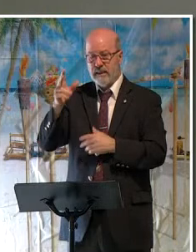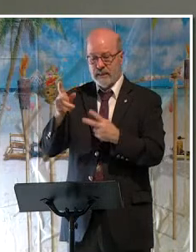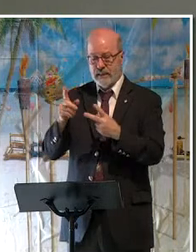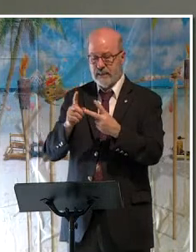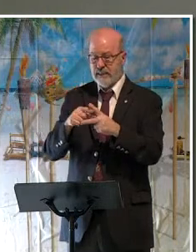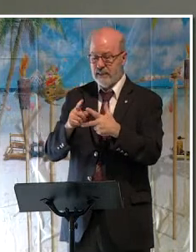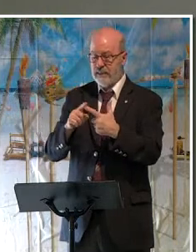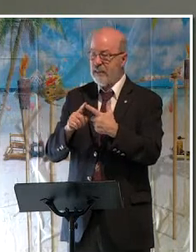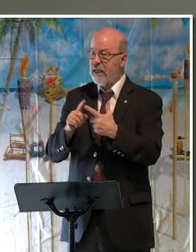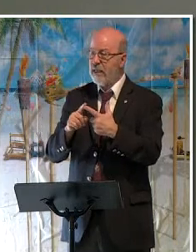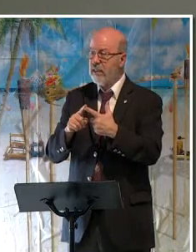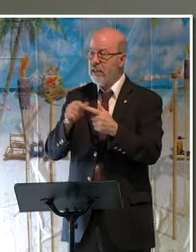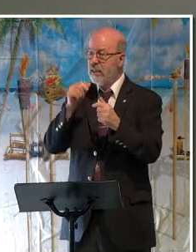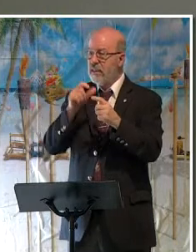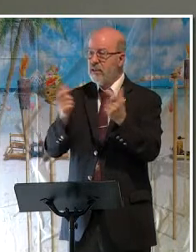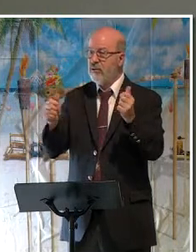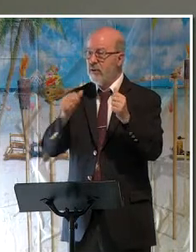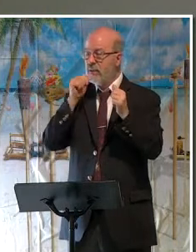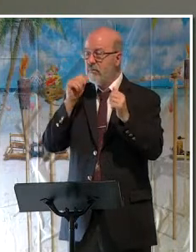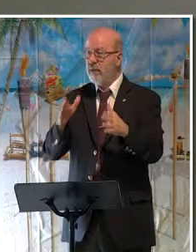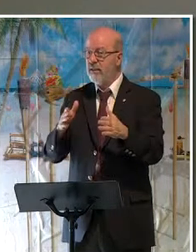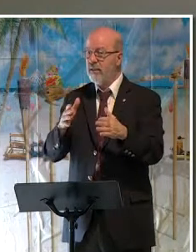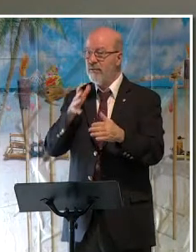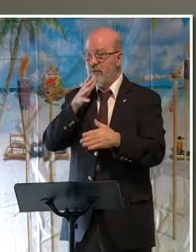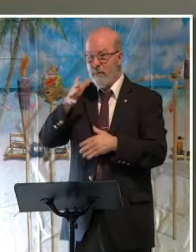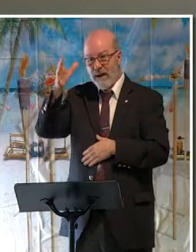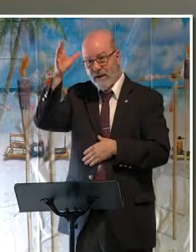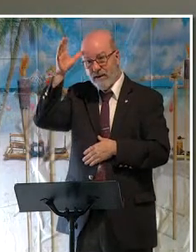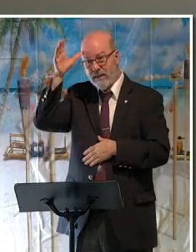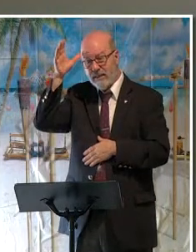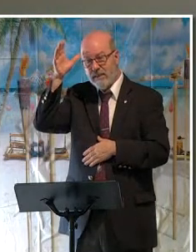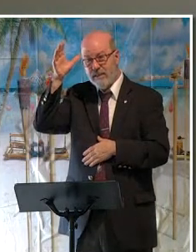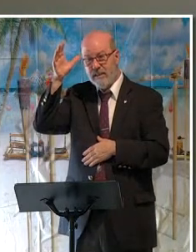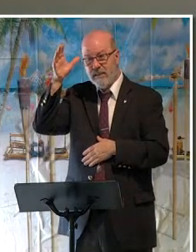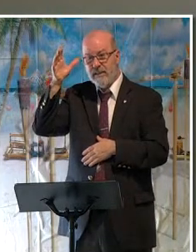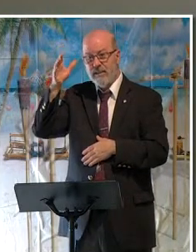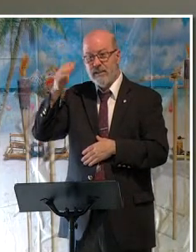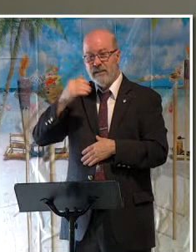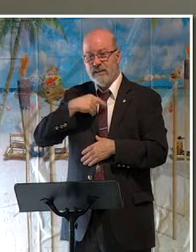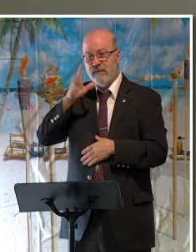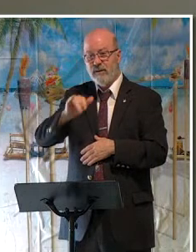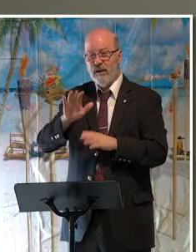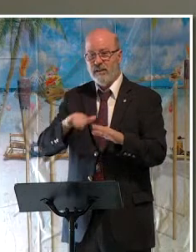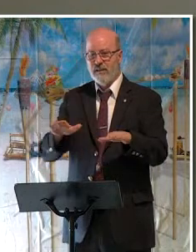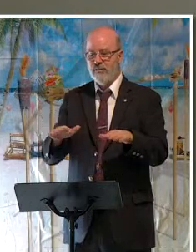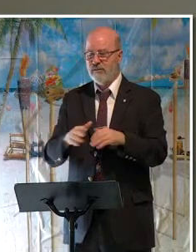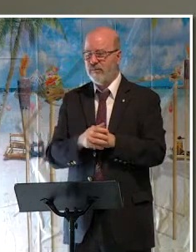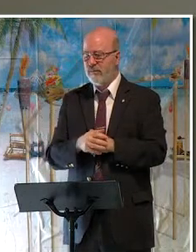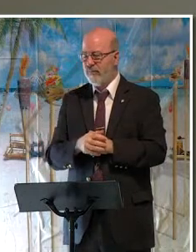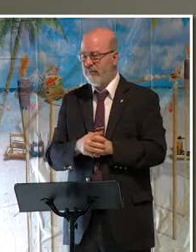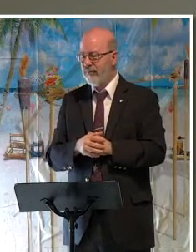secondly, the greatest blessing for a parent is to have godly children.